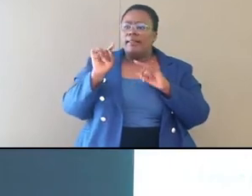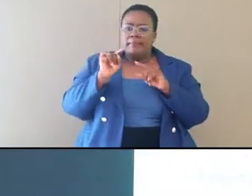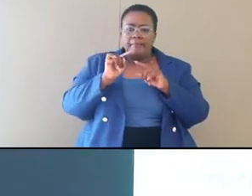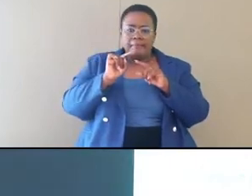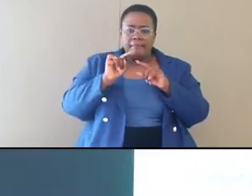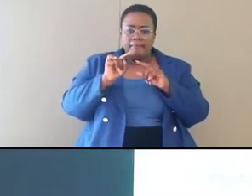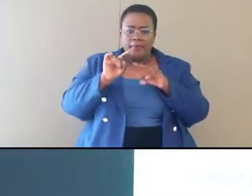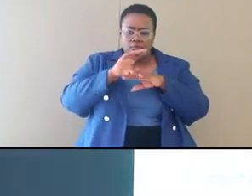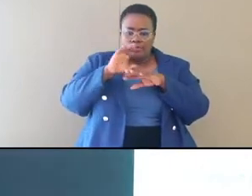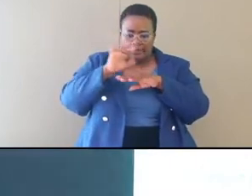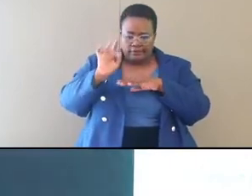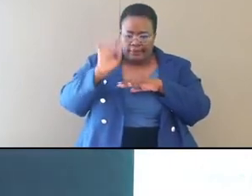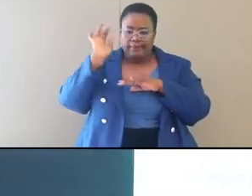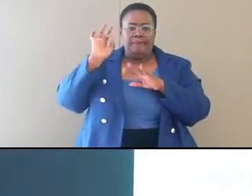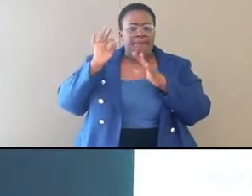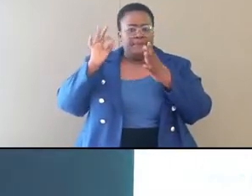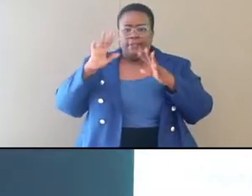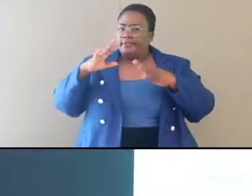Thank you.